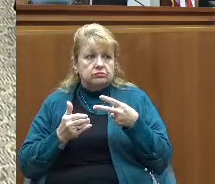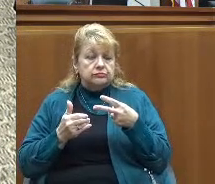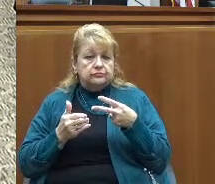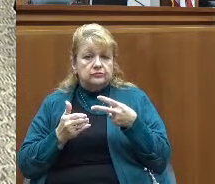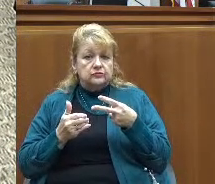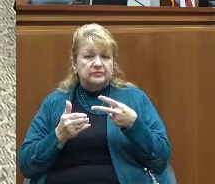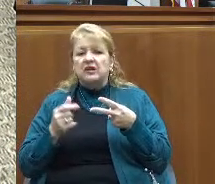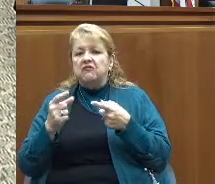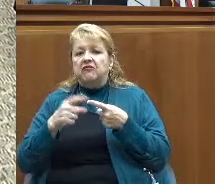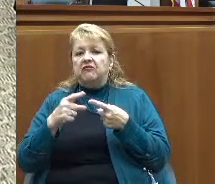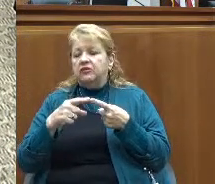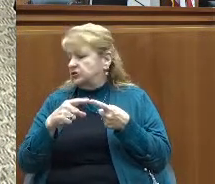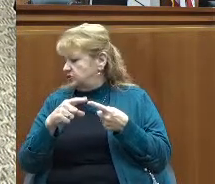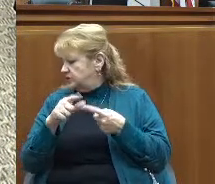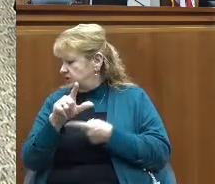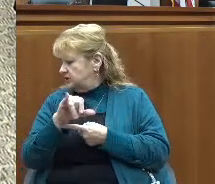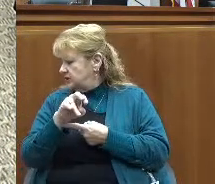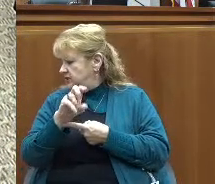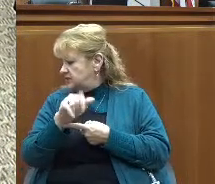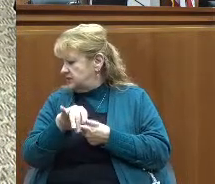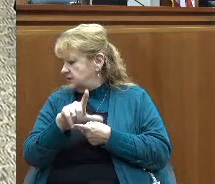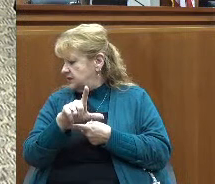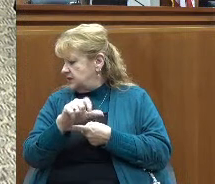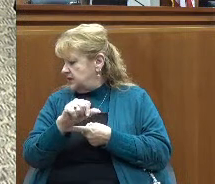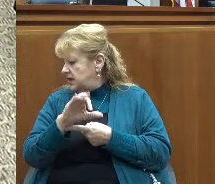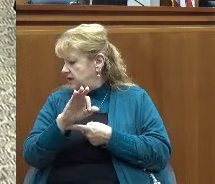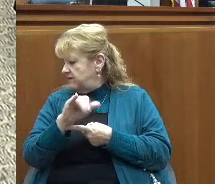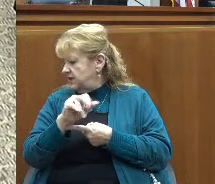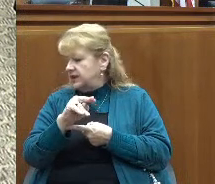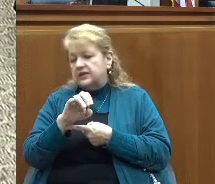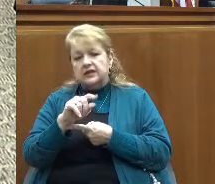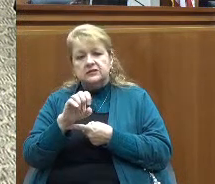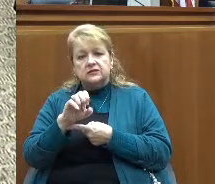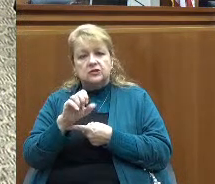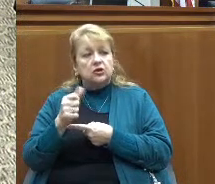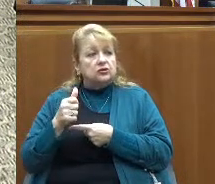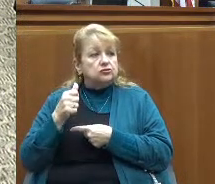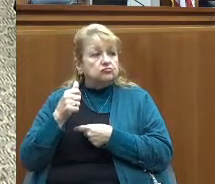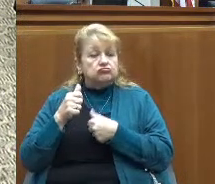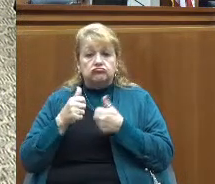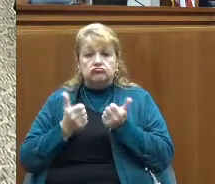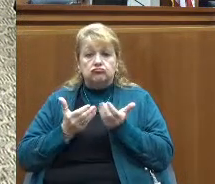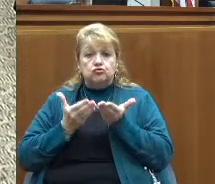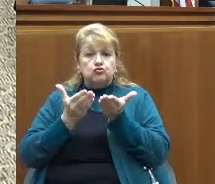Okay, we'll just take this first one. Can I get a motion to grant, deny, or defer?